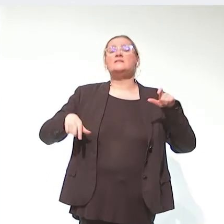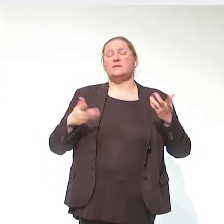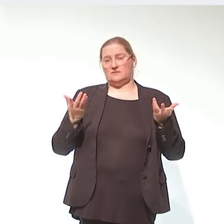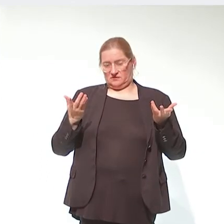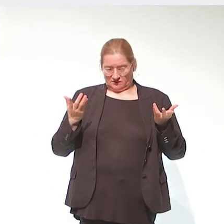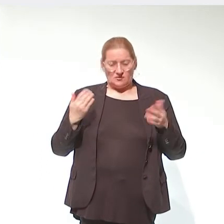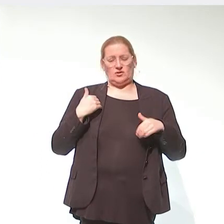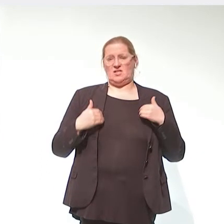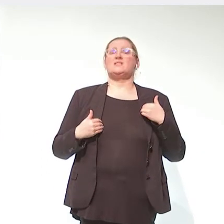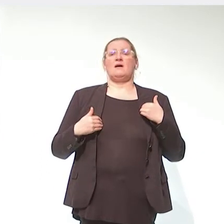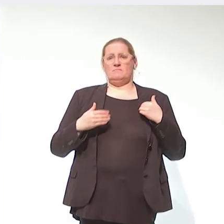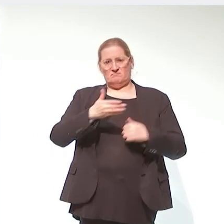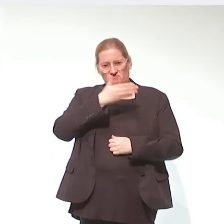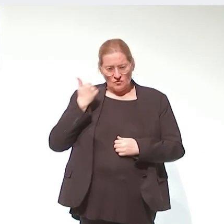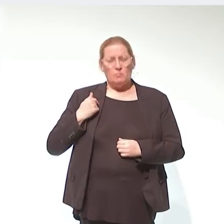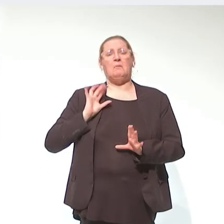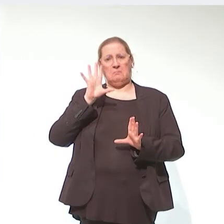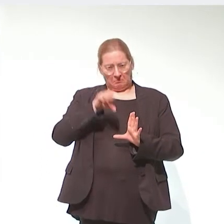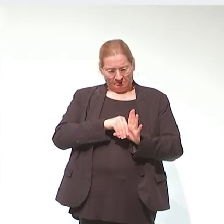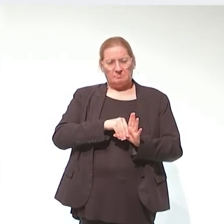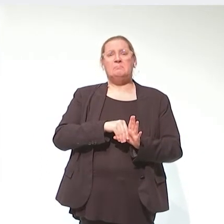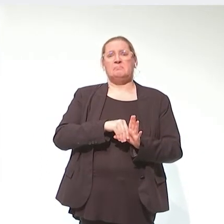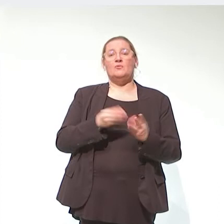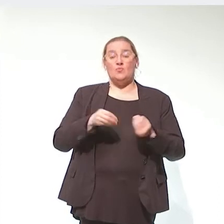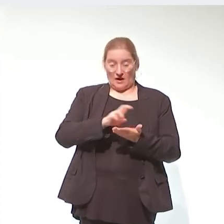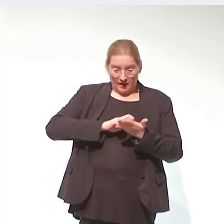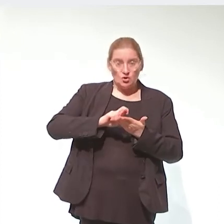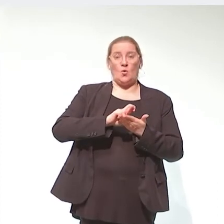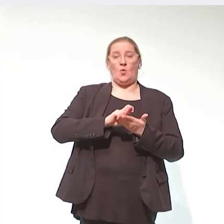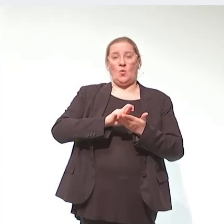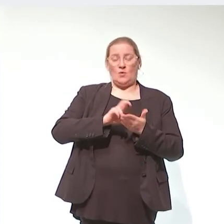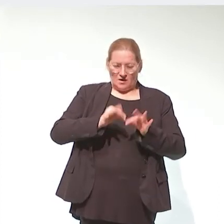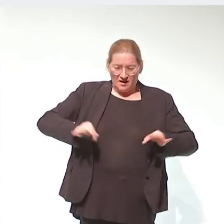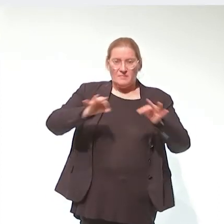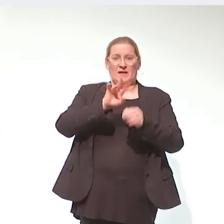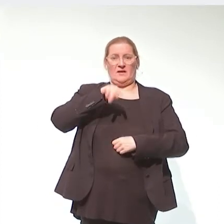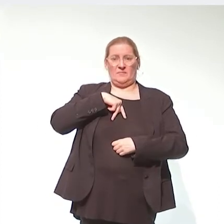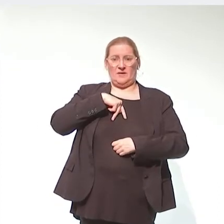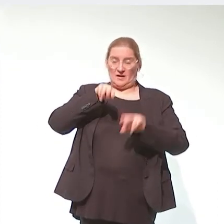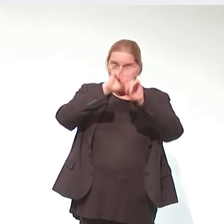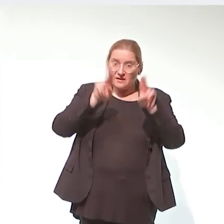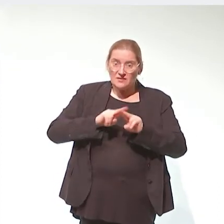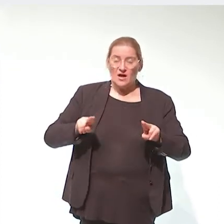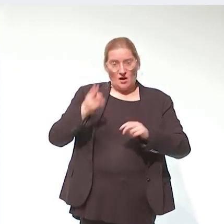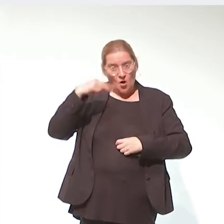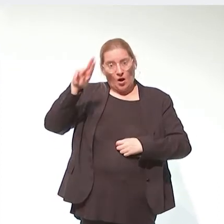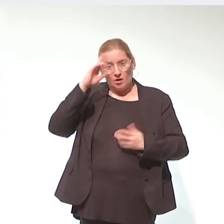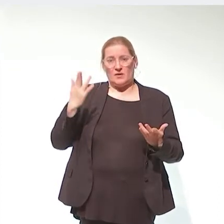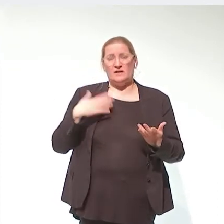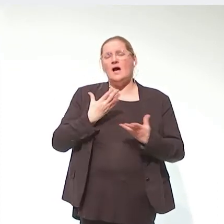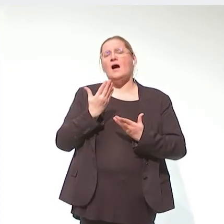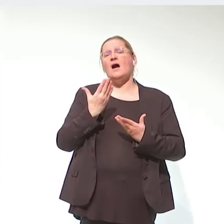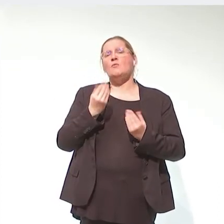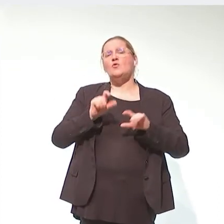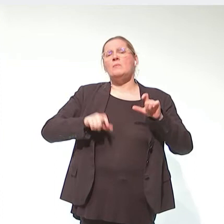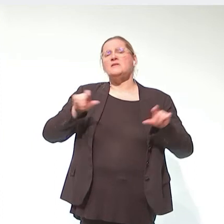living conditions of the handicapped and the disabled regionally, nationally, across Europe and internationally.